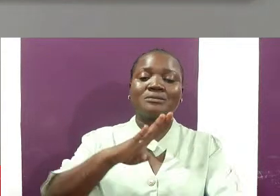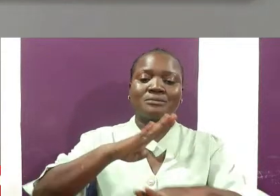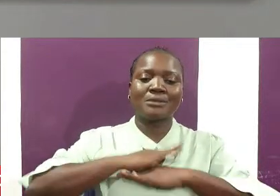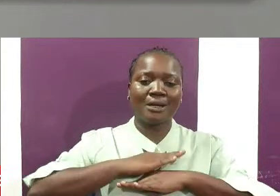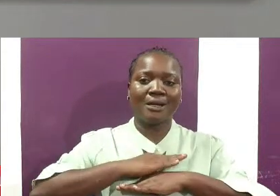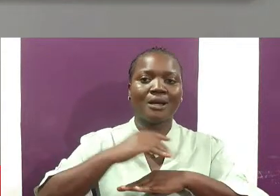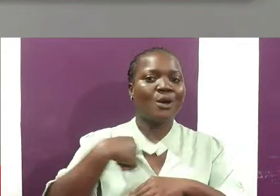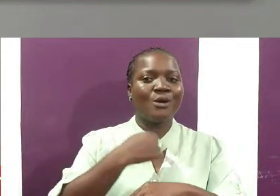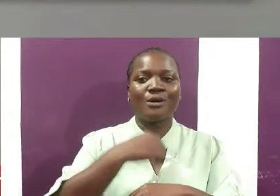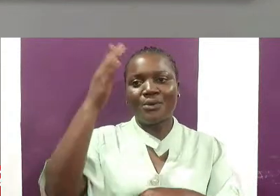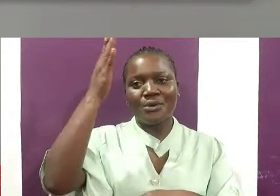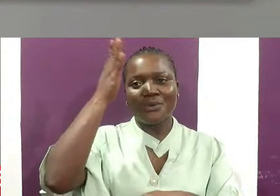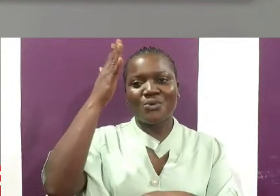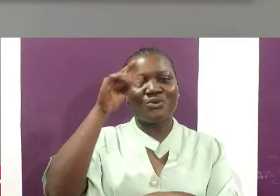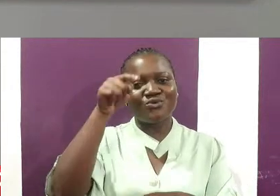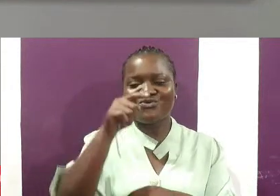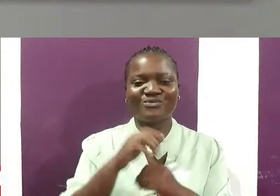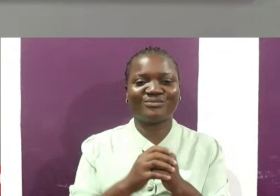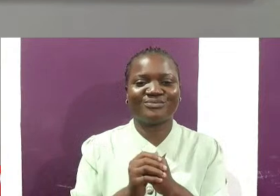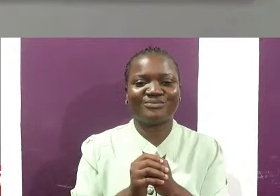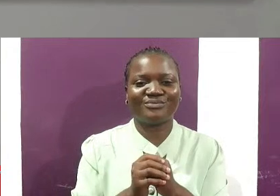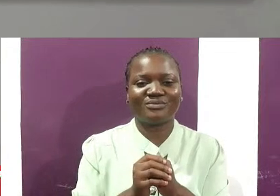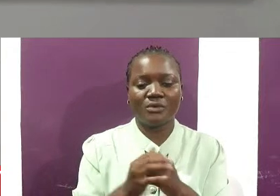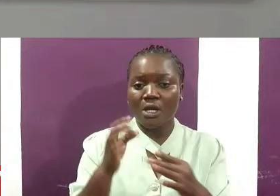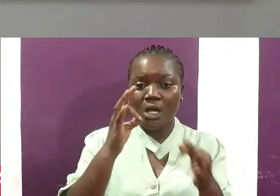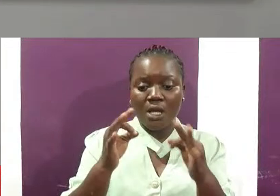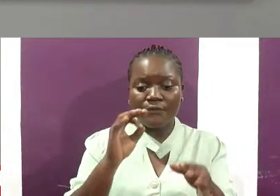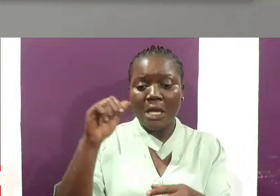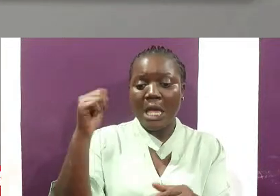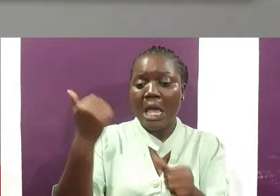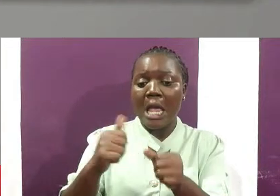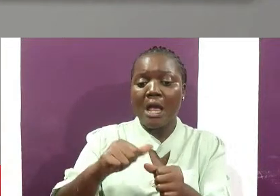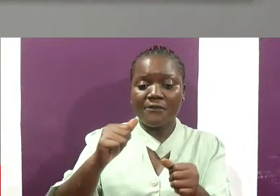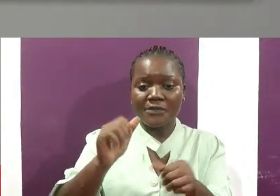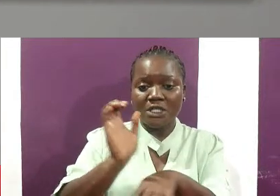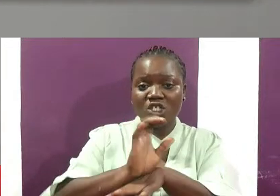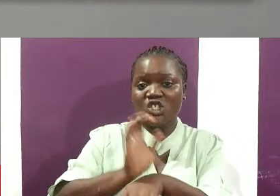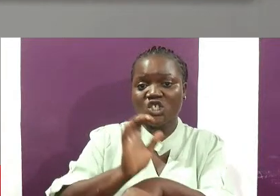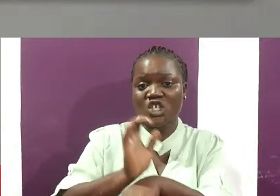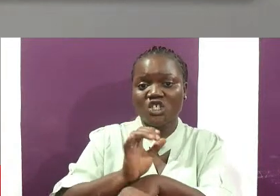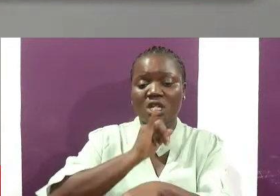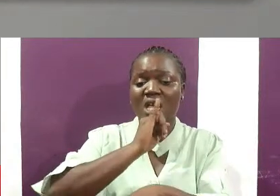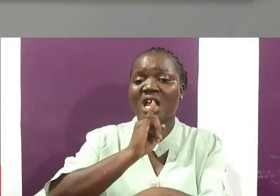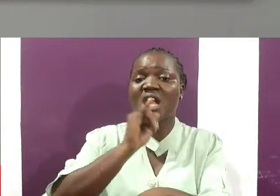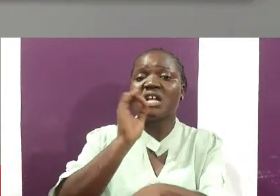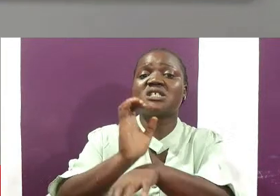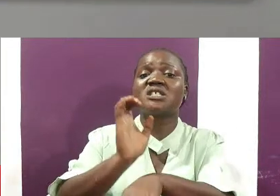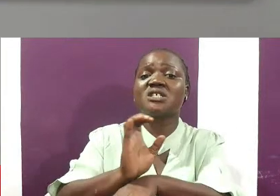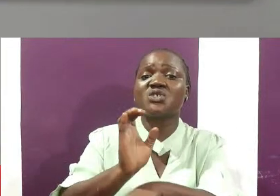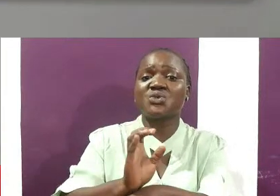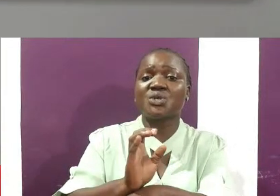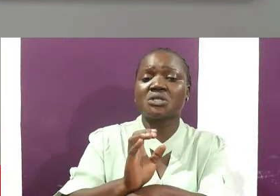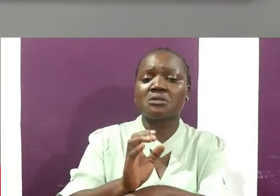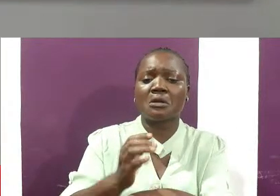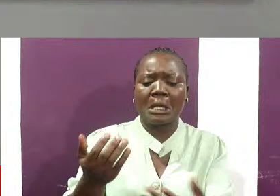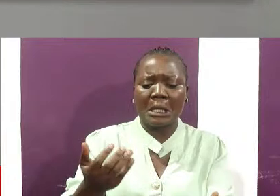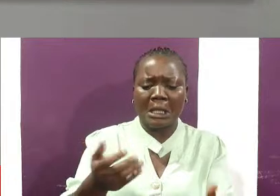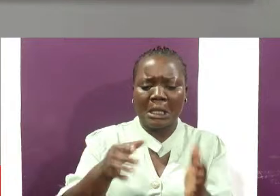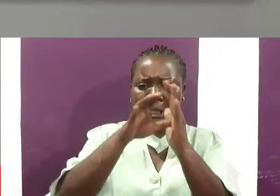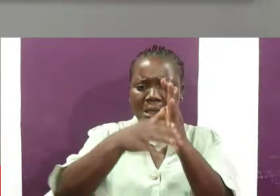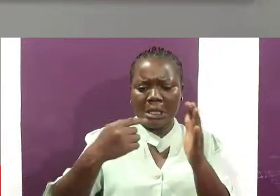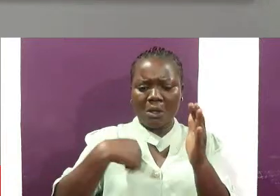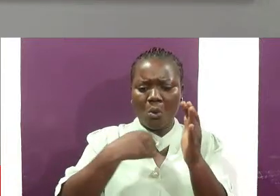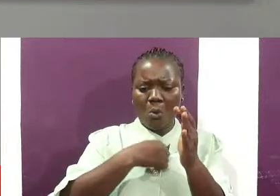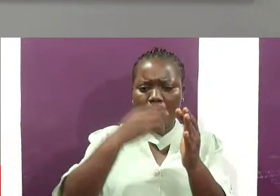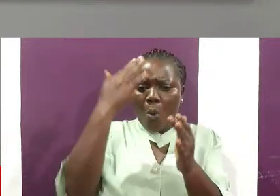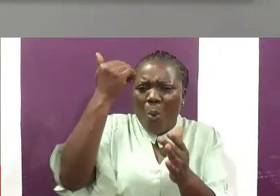fine. It is a sorry be I sorry now sorry be I beko be obenya nkwadea and ananka wunyi asa ebinu mo ananka omo